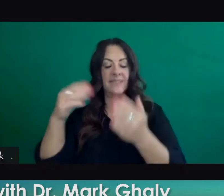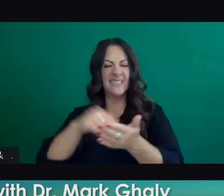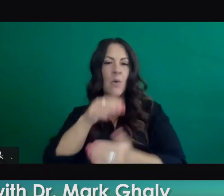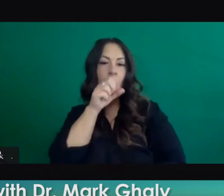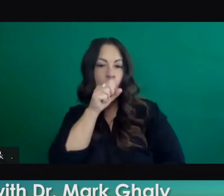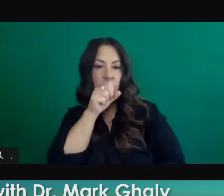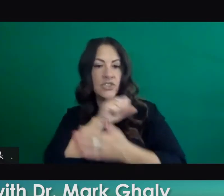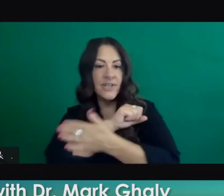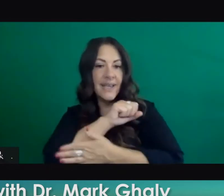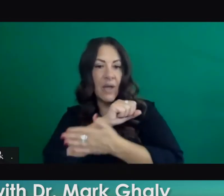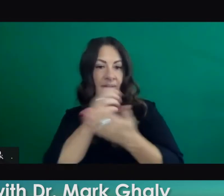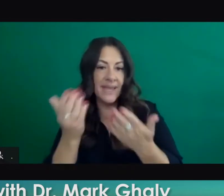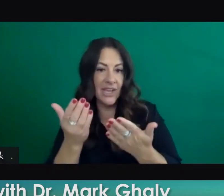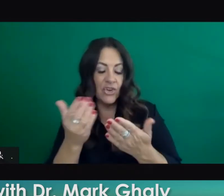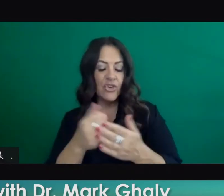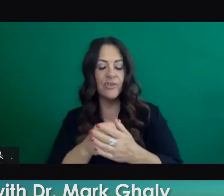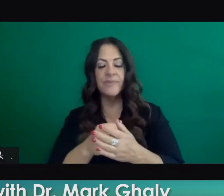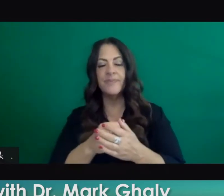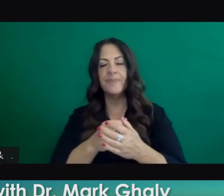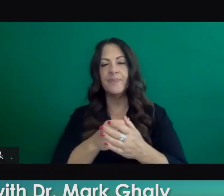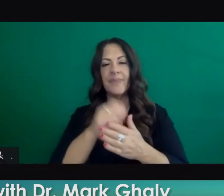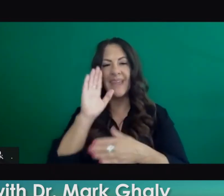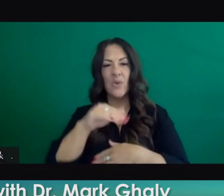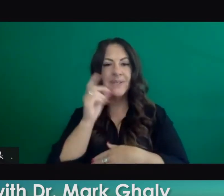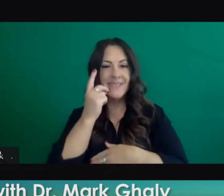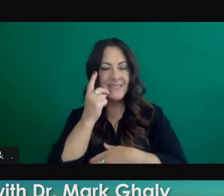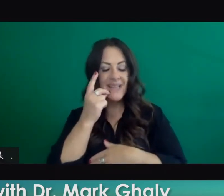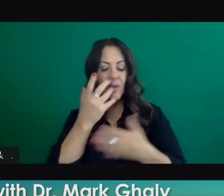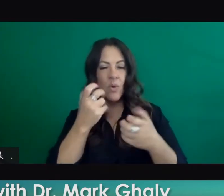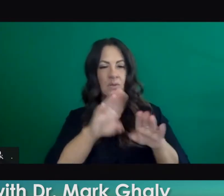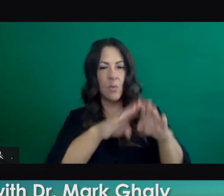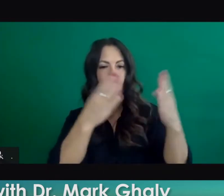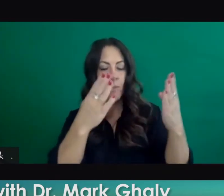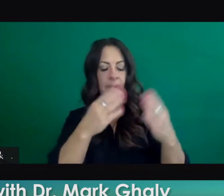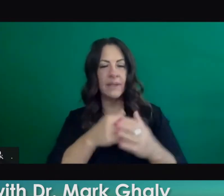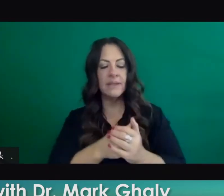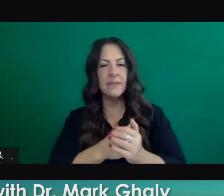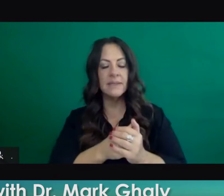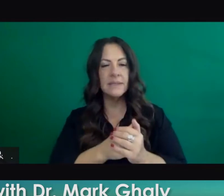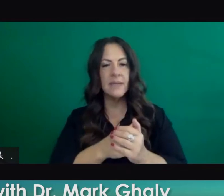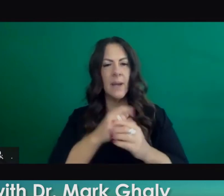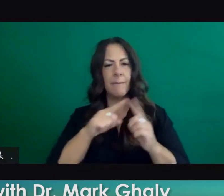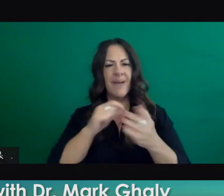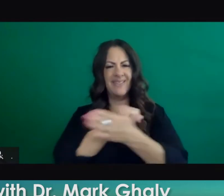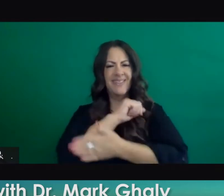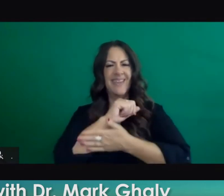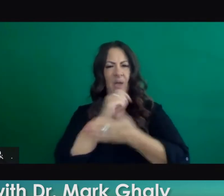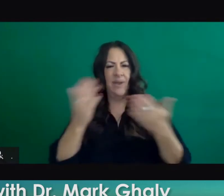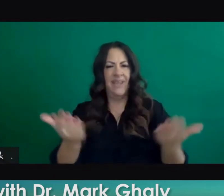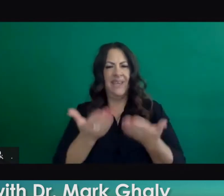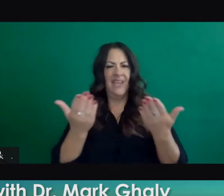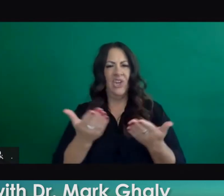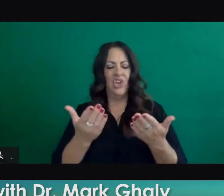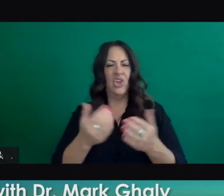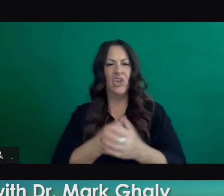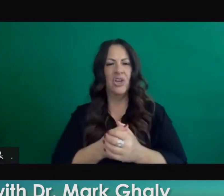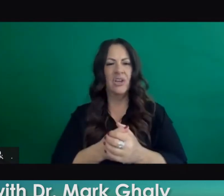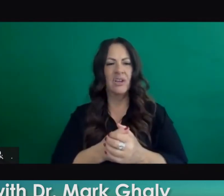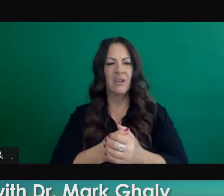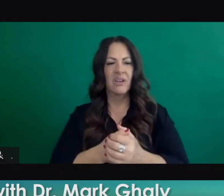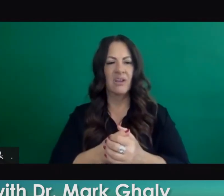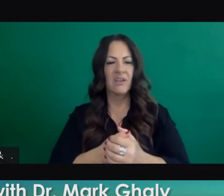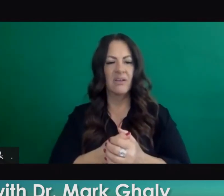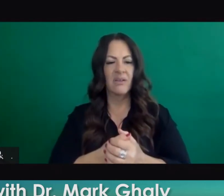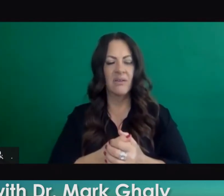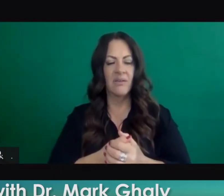a bigger push for Disneyland and theme park reopening, the county itself is not disclosing outbreaks as far as